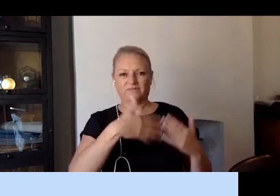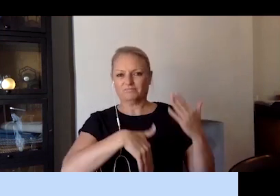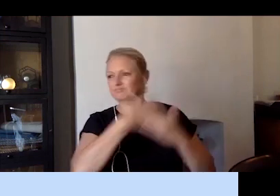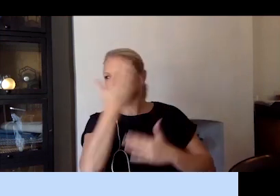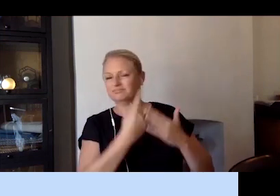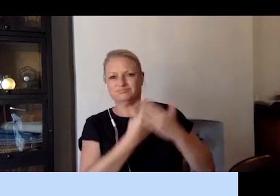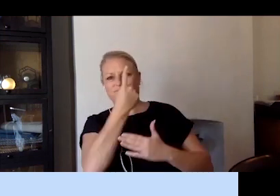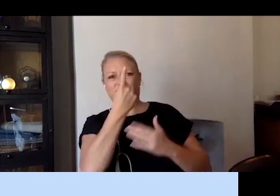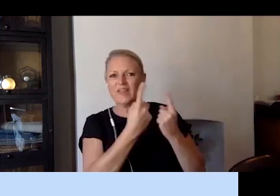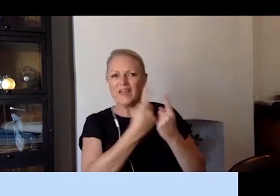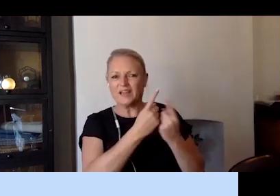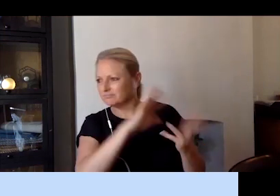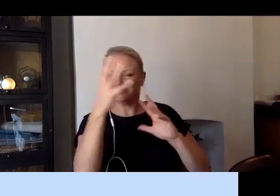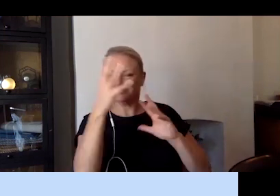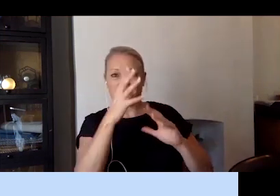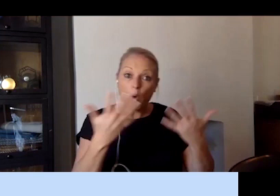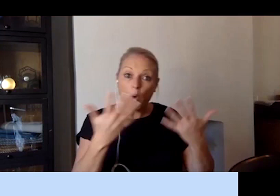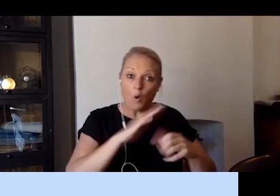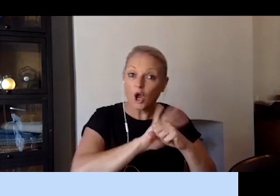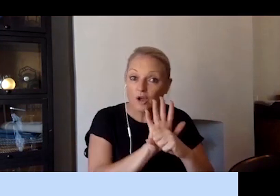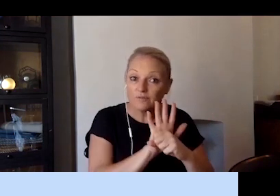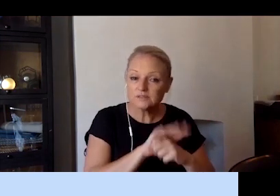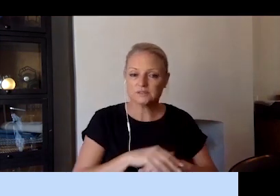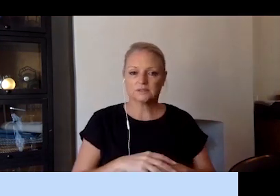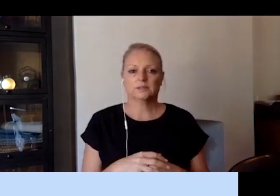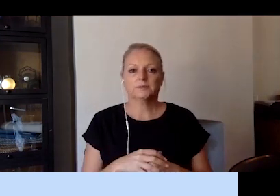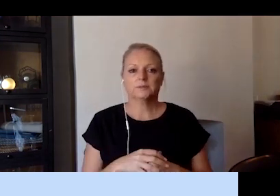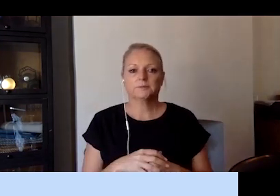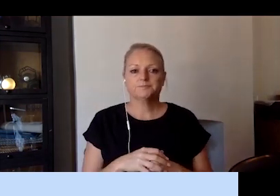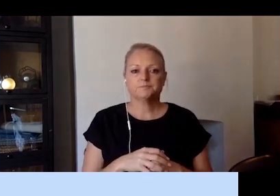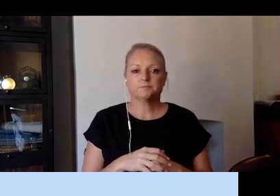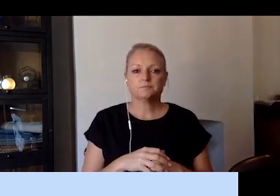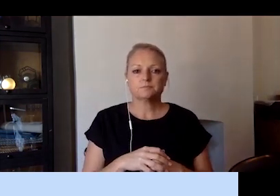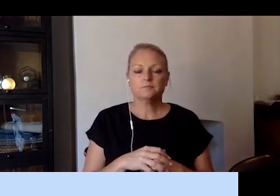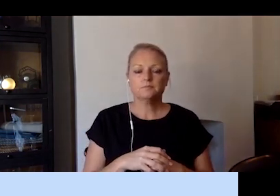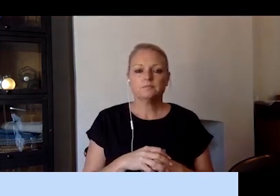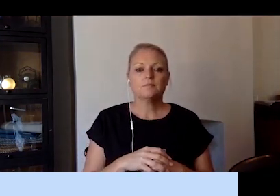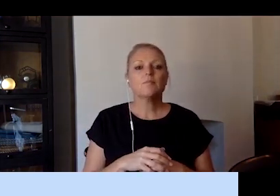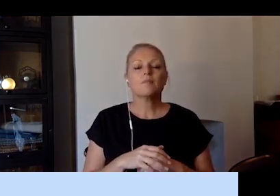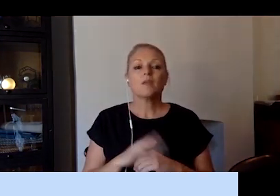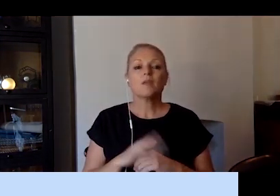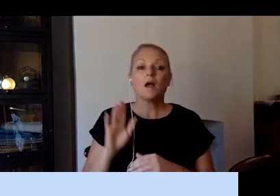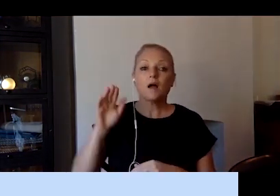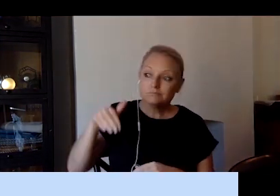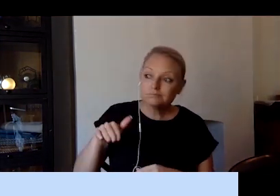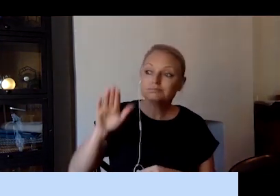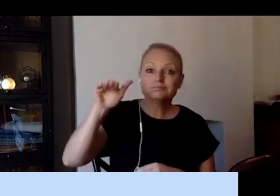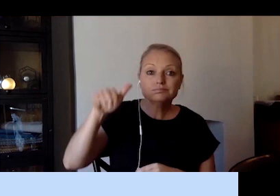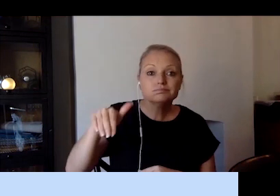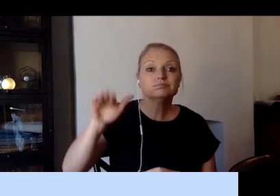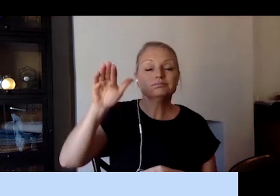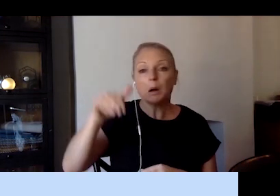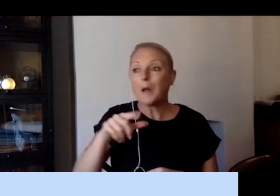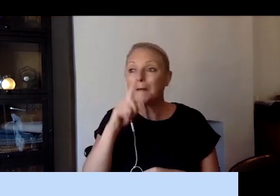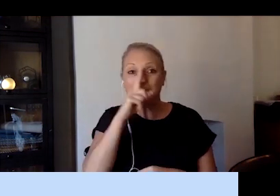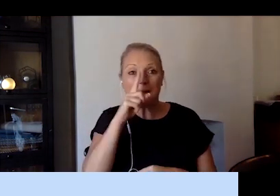COVID-19. It's normal to have ups and downs and shift along the continuum. And if we remember that